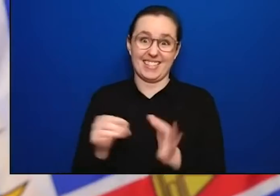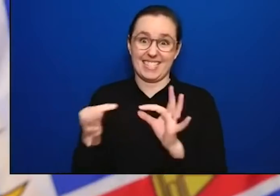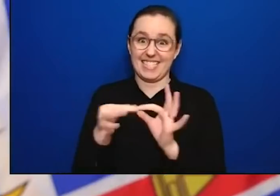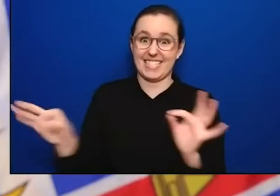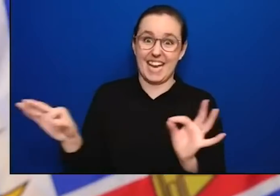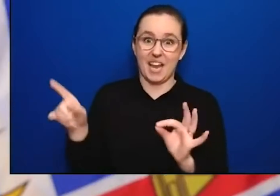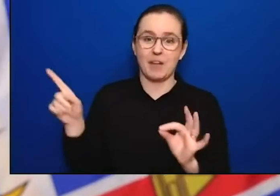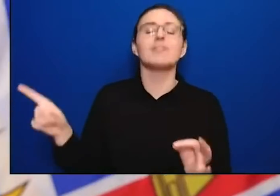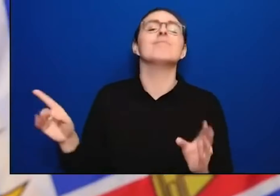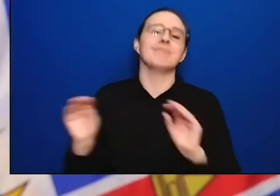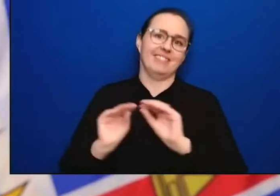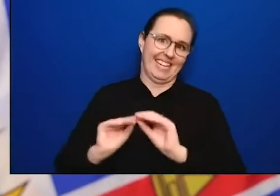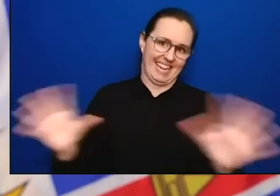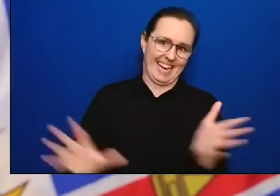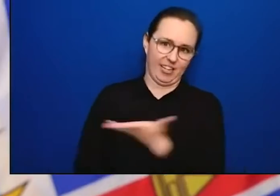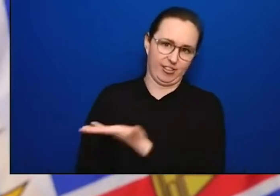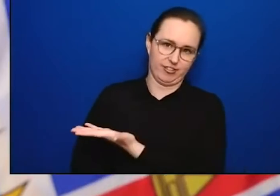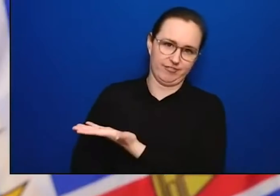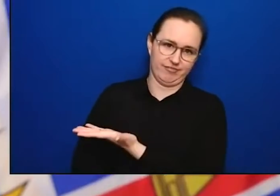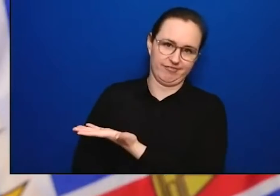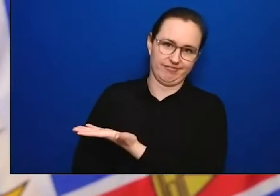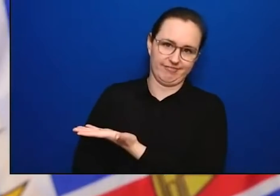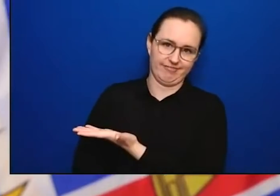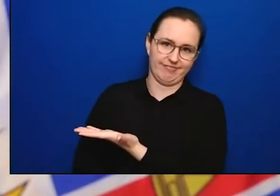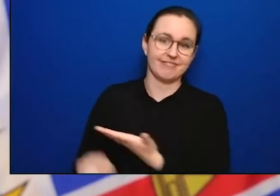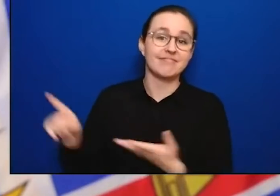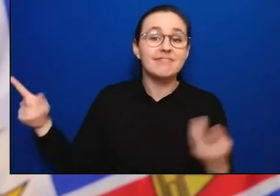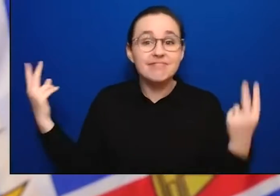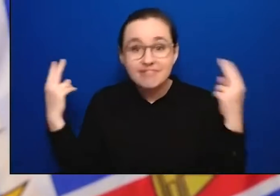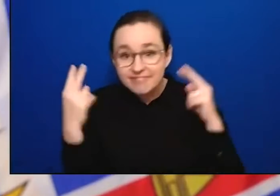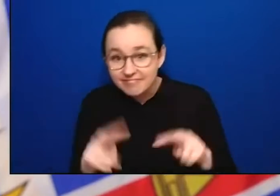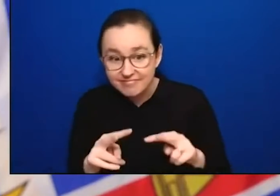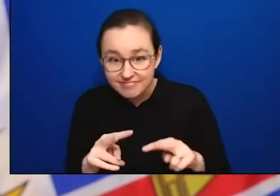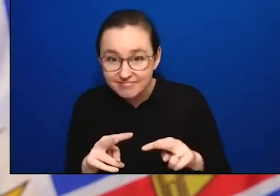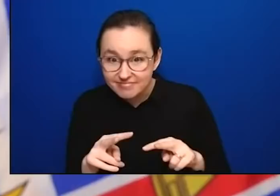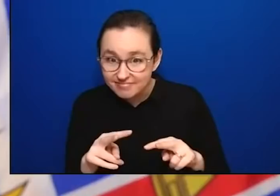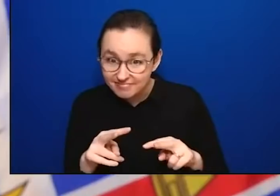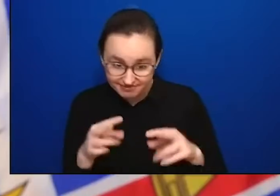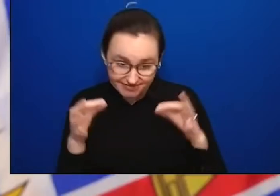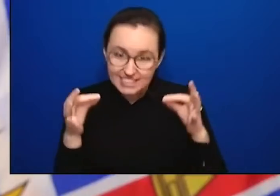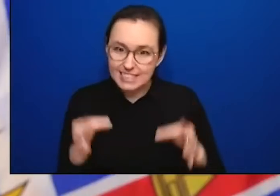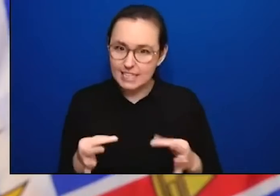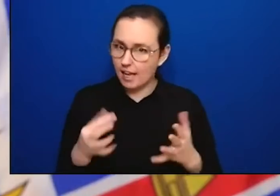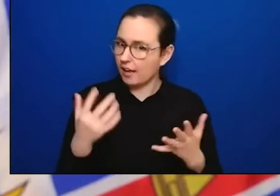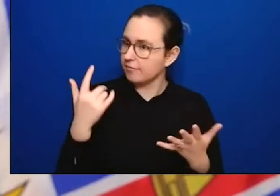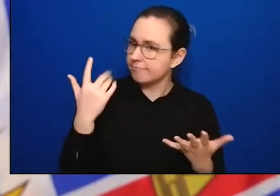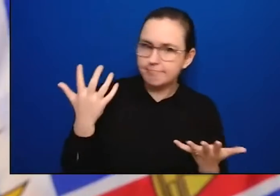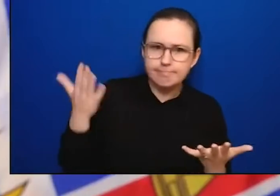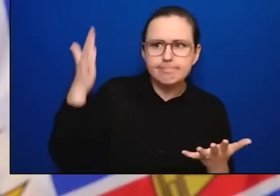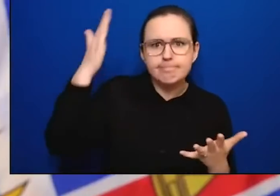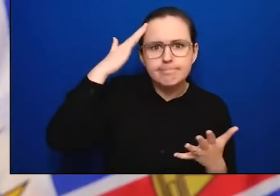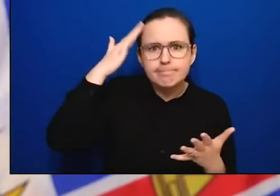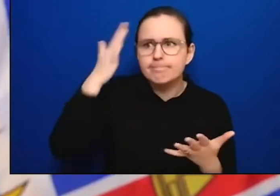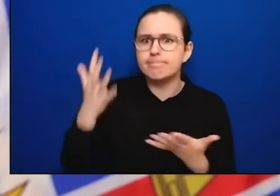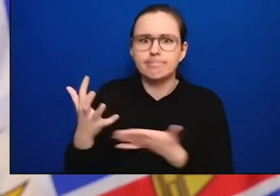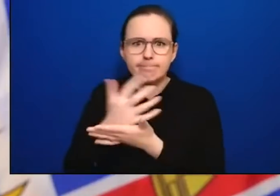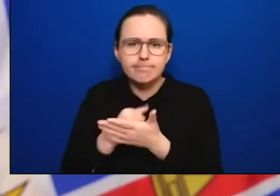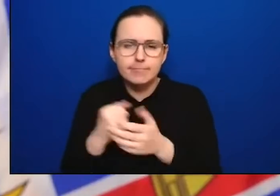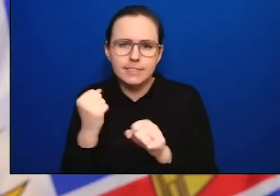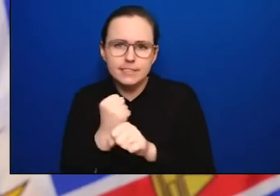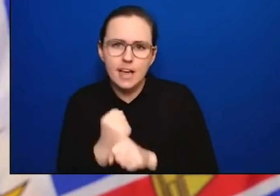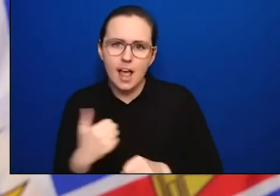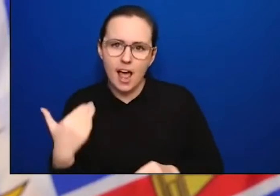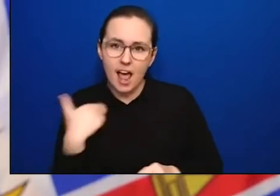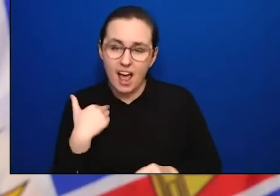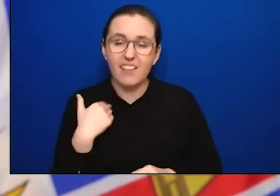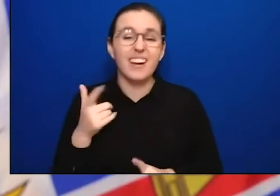the case. And I think they made that very clear in their statement today, that they look at the situation that they were in when the